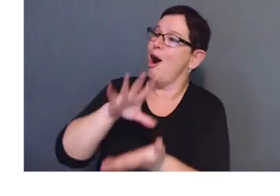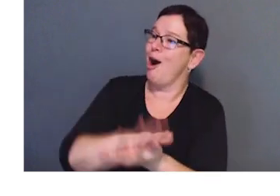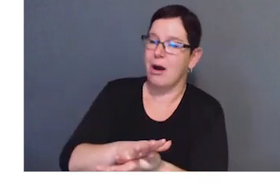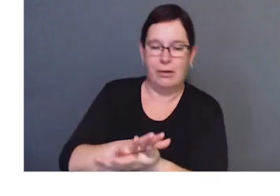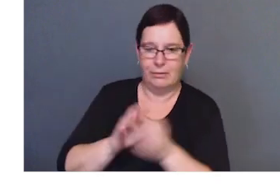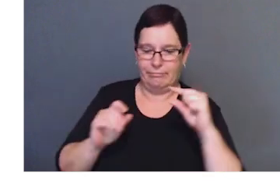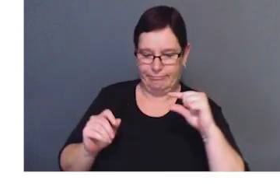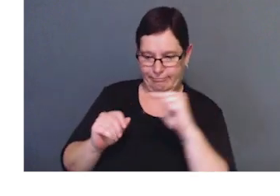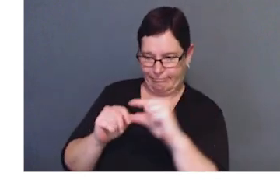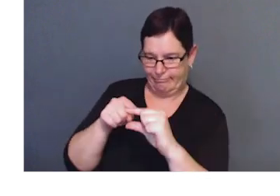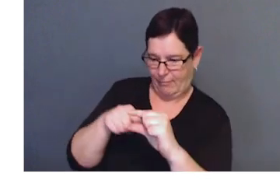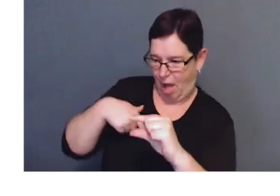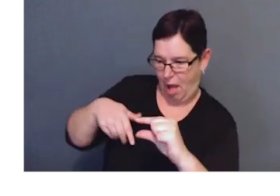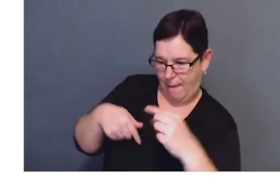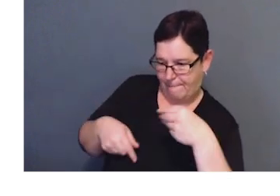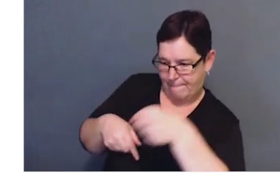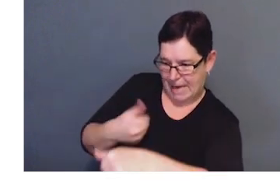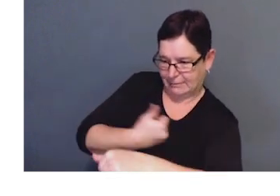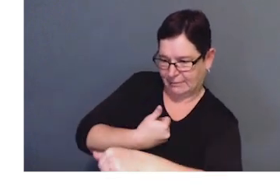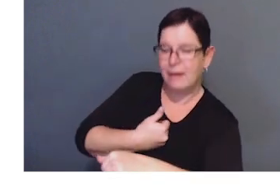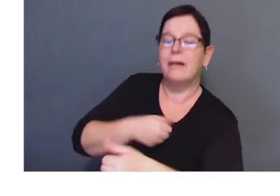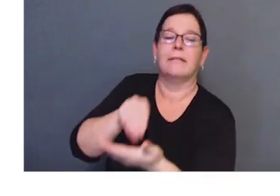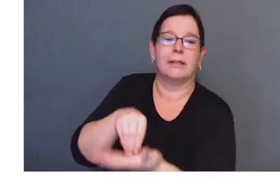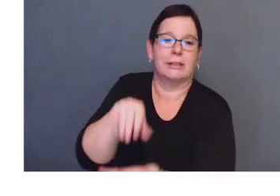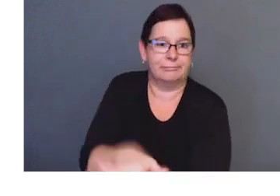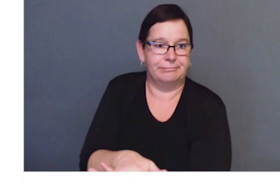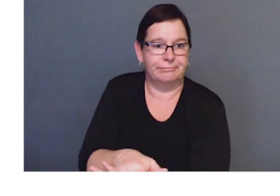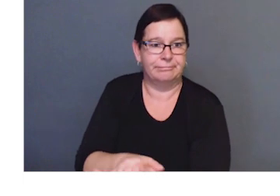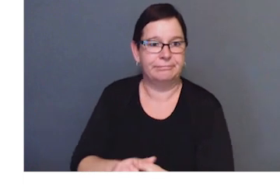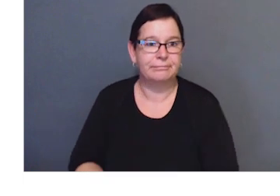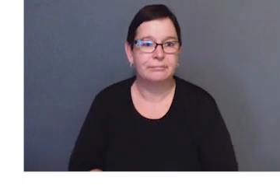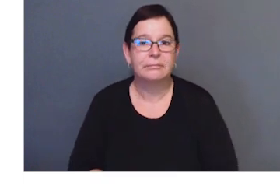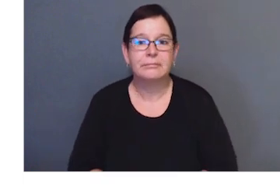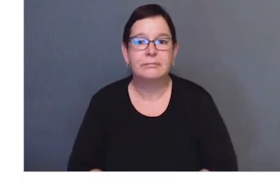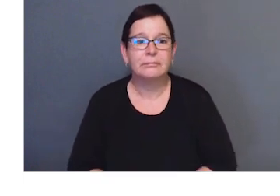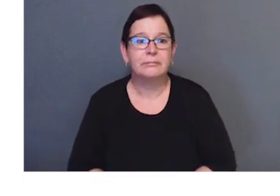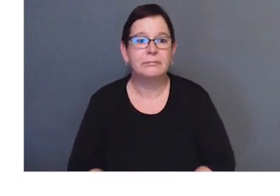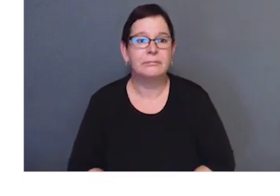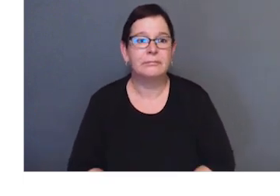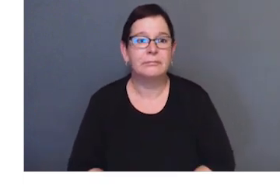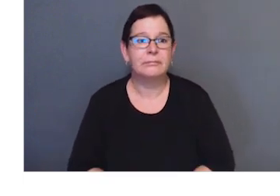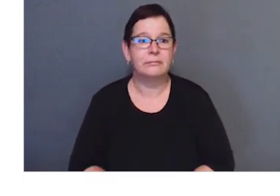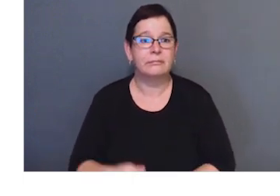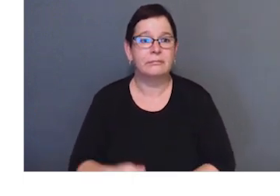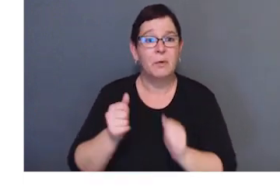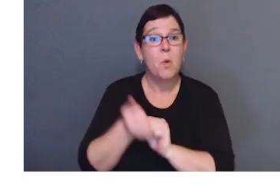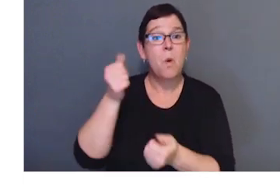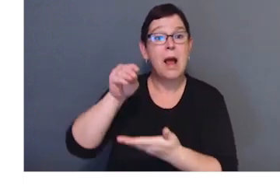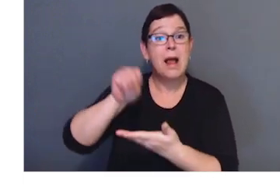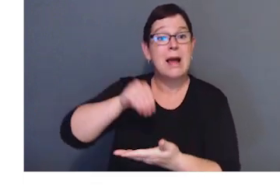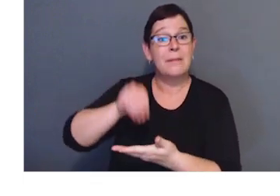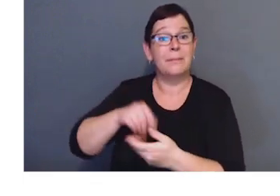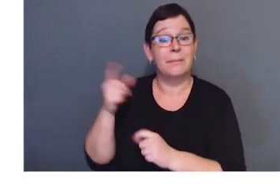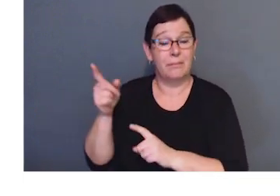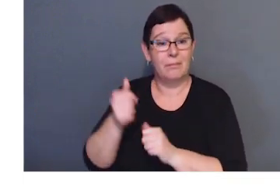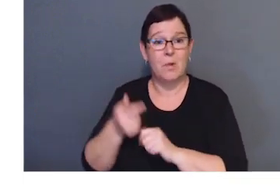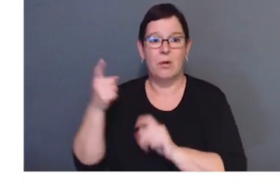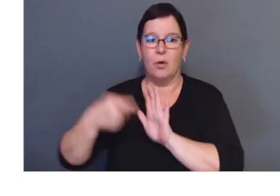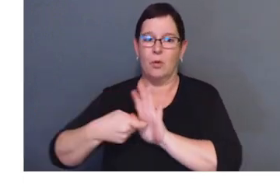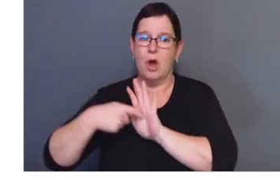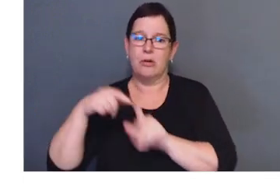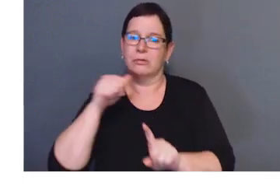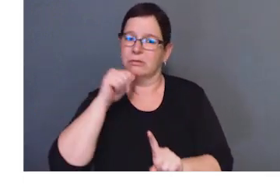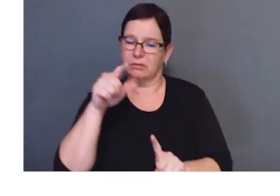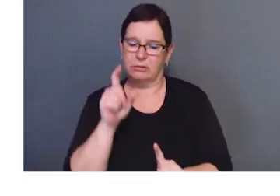You should note that most claims don't require you to be eligible for the disability tax credit. For more information on